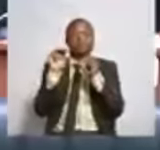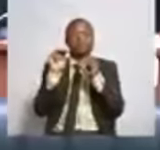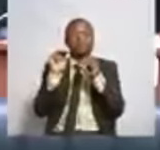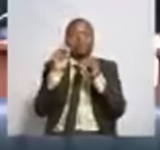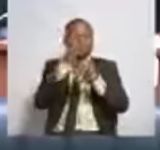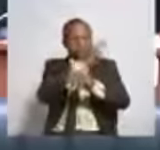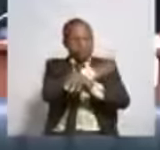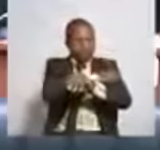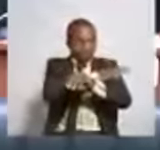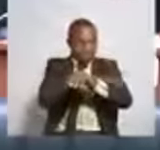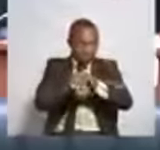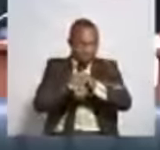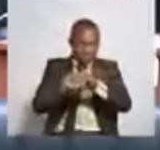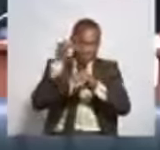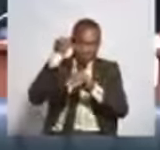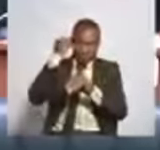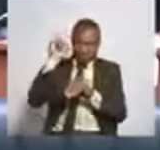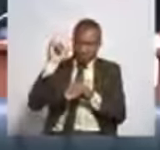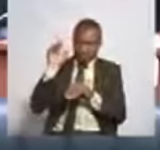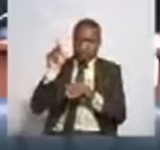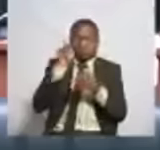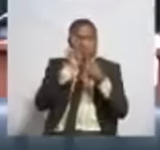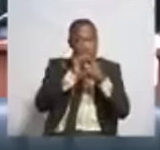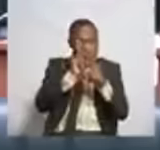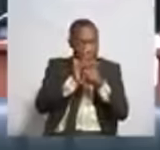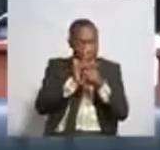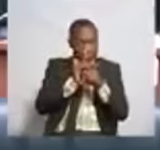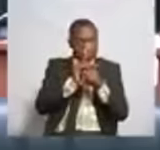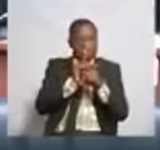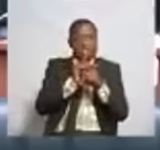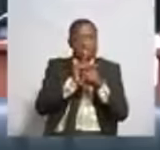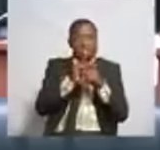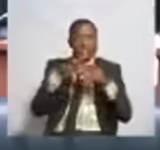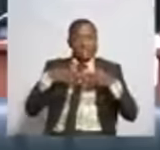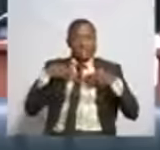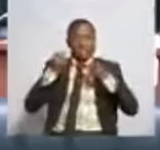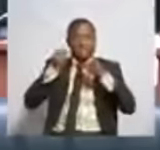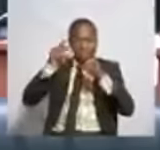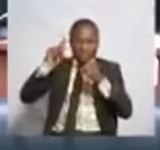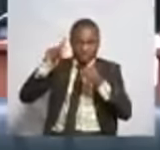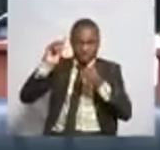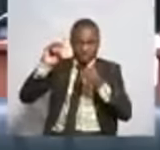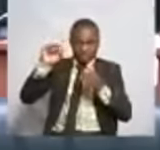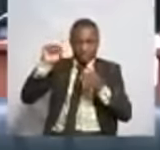hospital. The idea of just keeping health posts open ajar